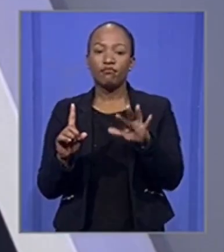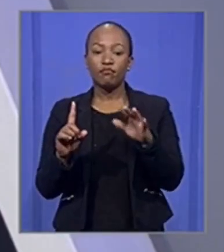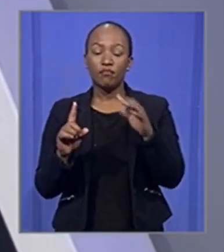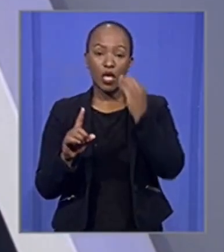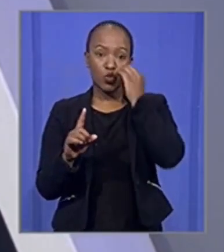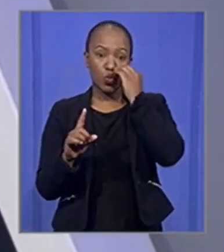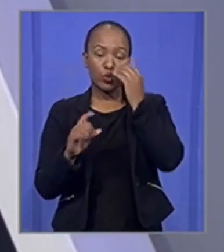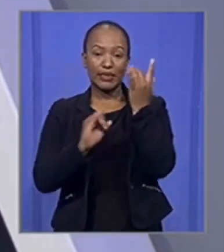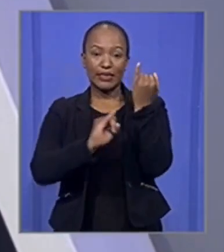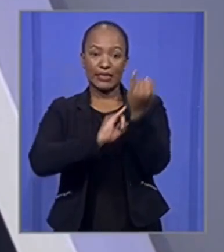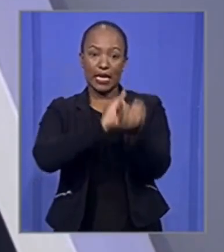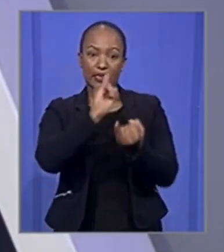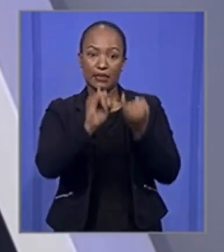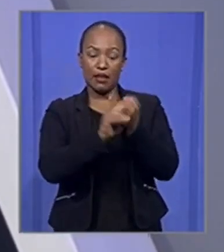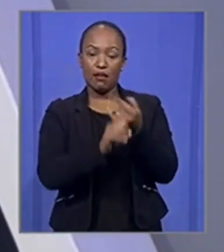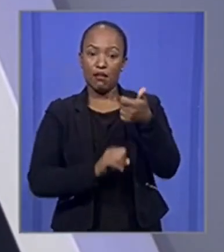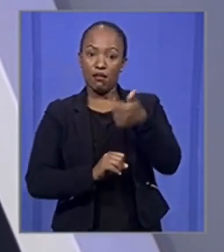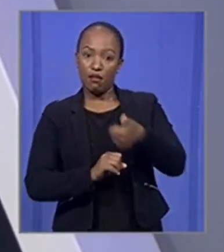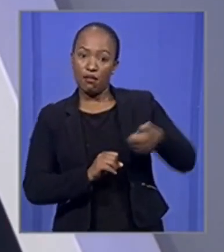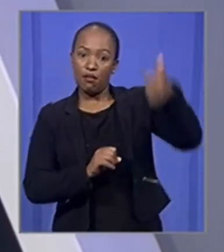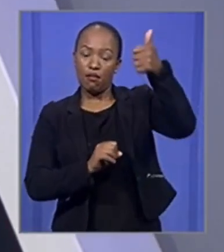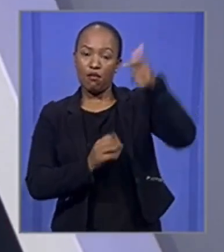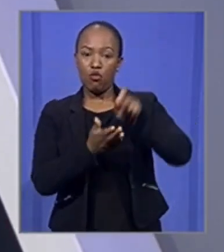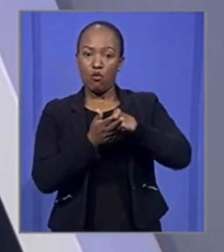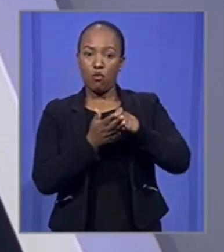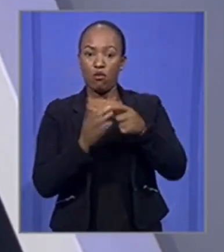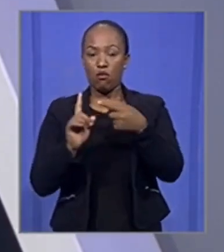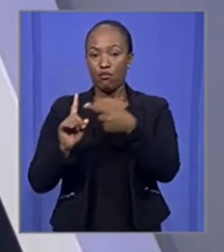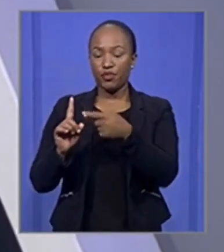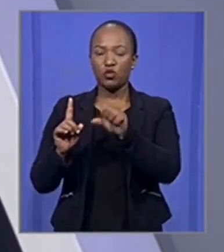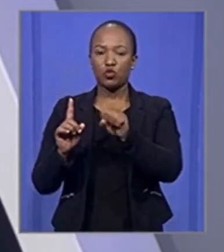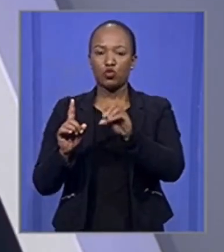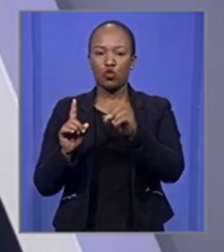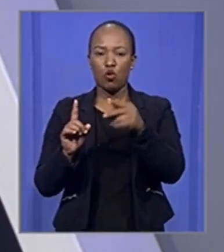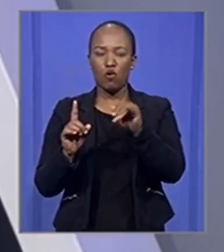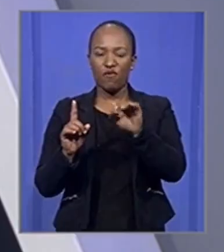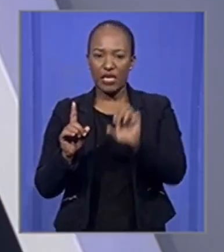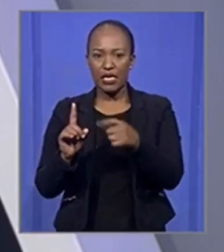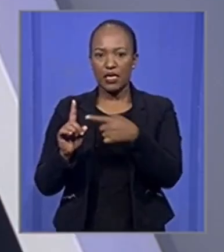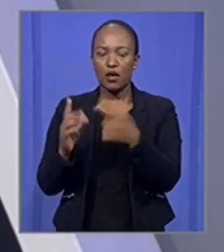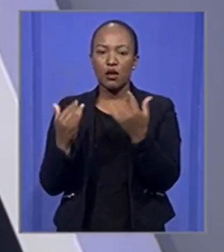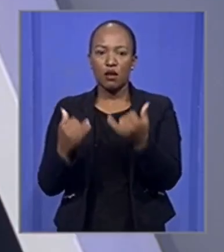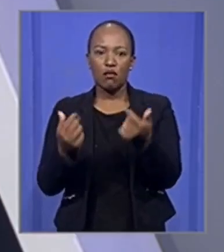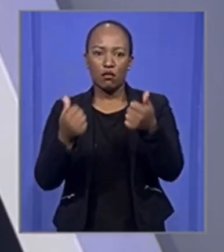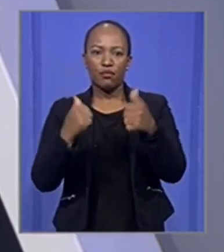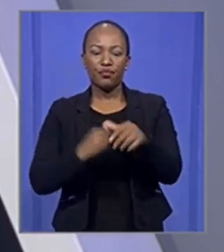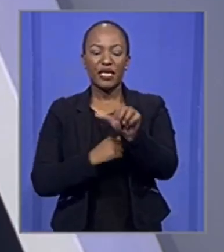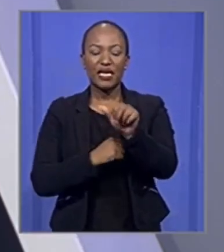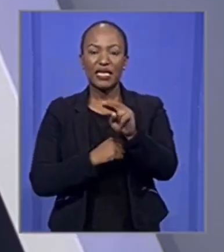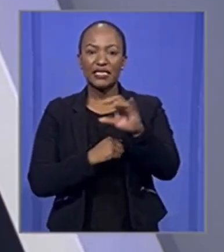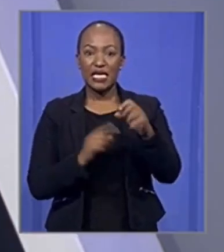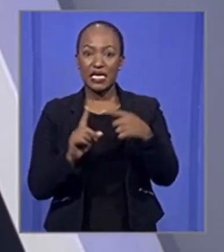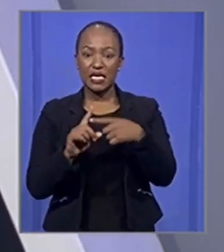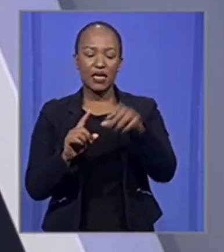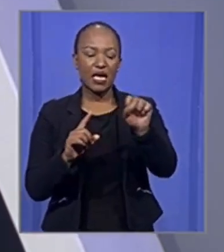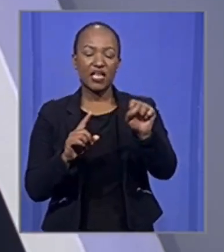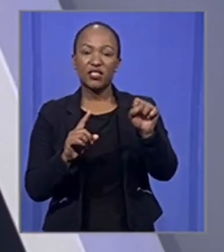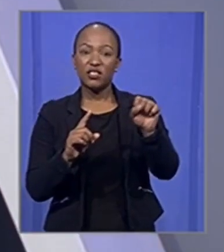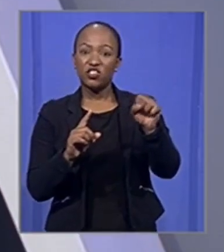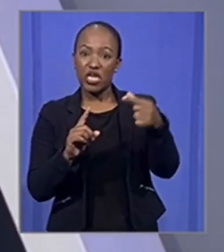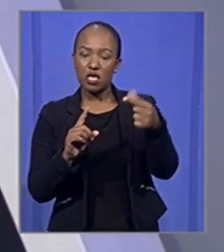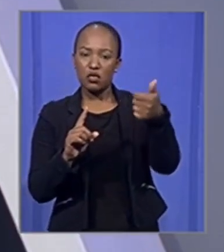ditaba tsa matjhaba mona ho SABC e leng Sophie Mokoena ha ratela pele ka ditaba tse ding re fumana hore mongodi e moholo wa ANC Fikileng Balula o re mokga